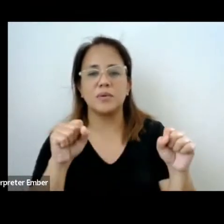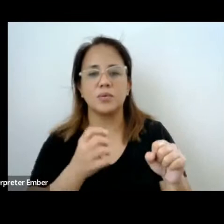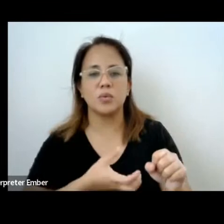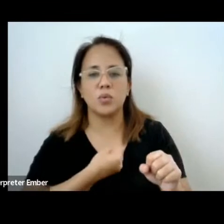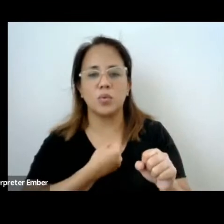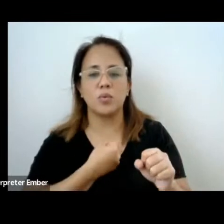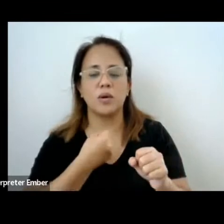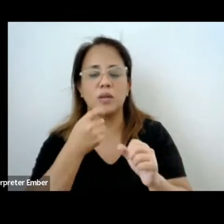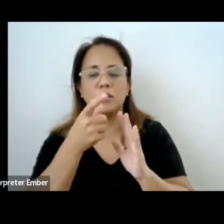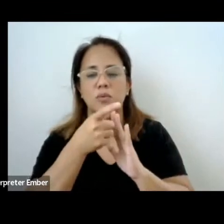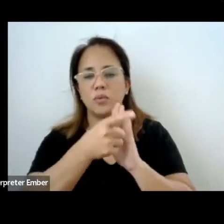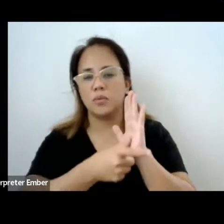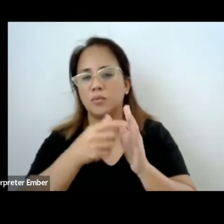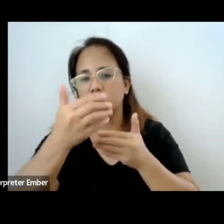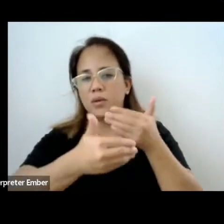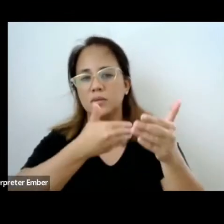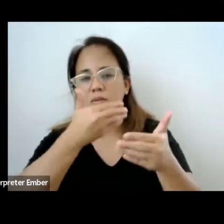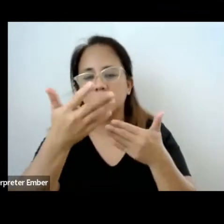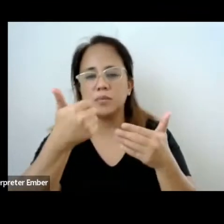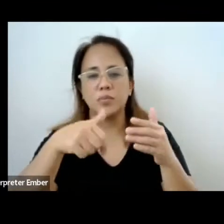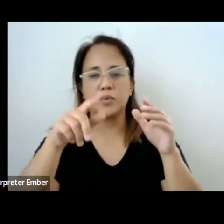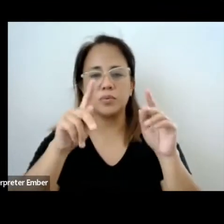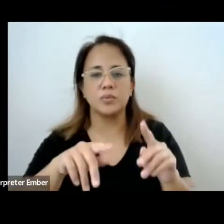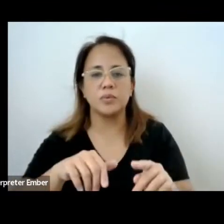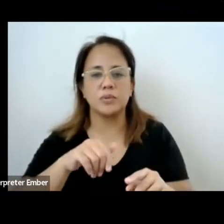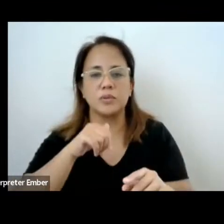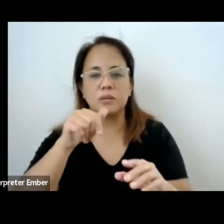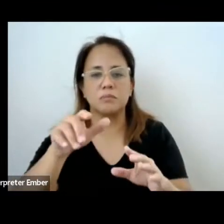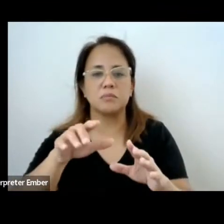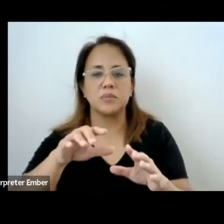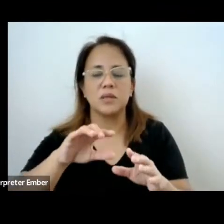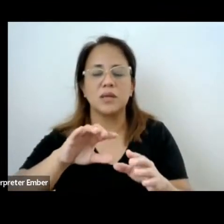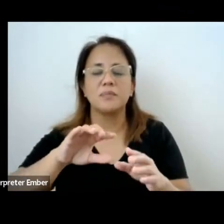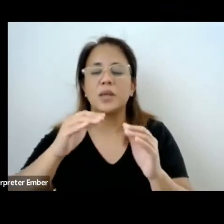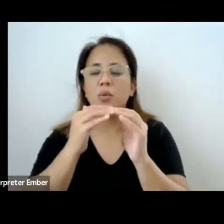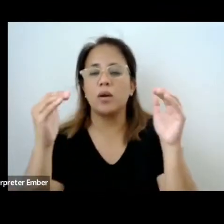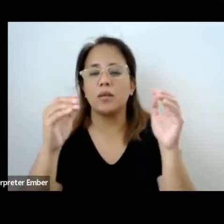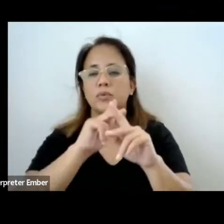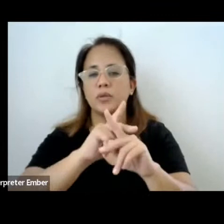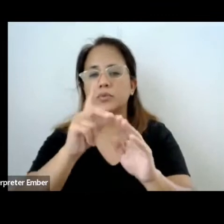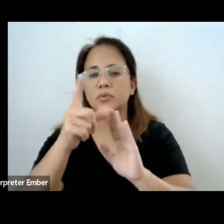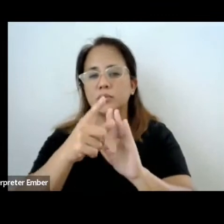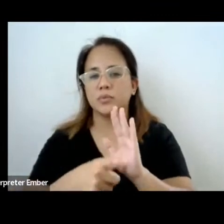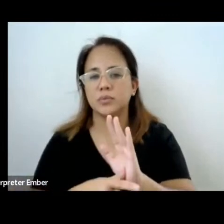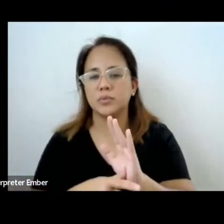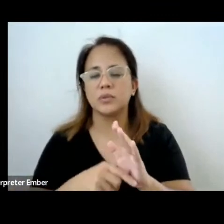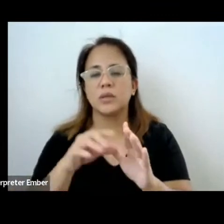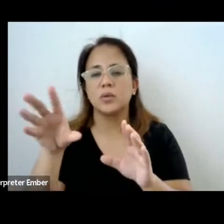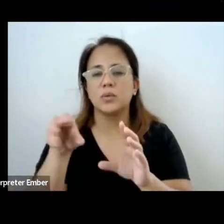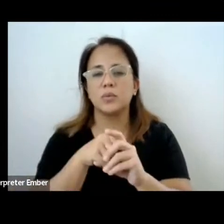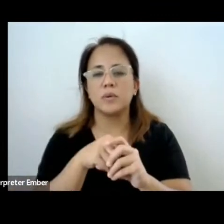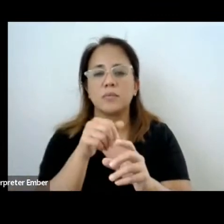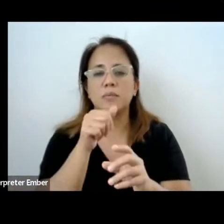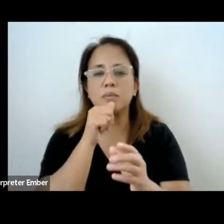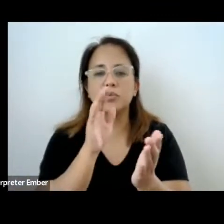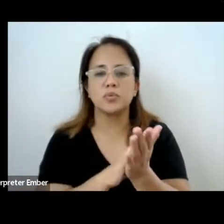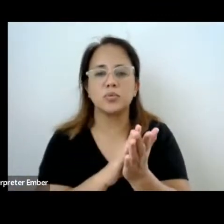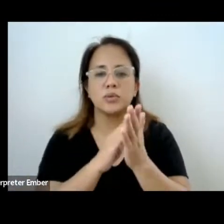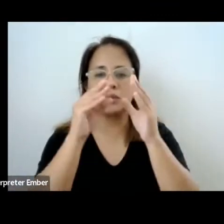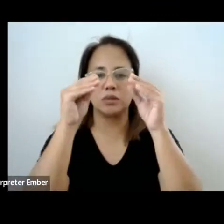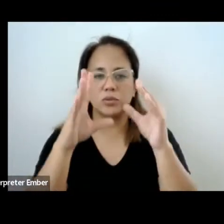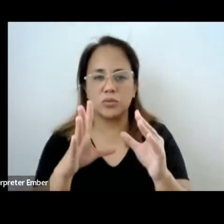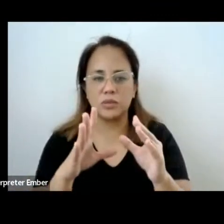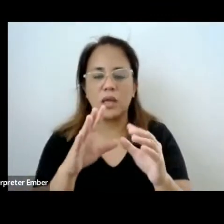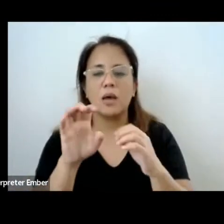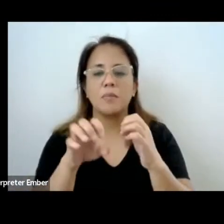of law, nor shall any person be denied the equal protection of the laws. The inclusion of the private school teachers is about